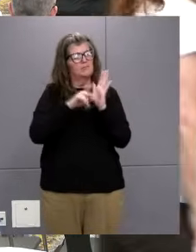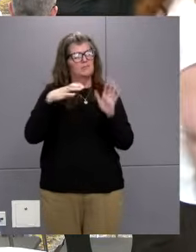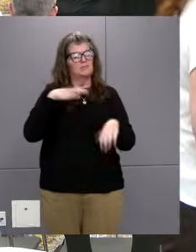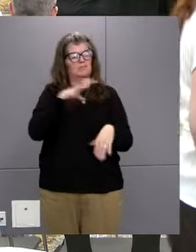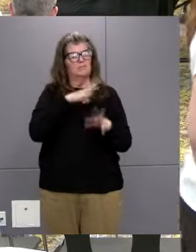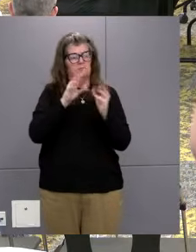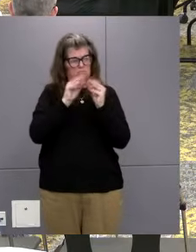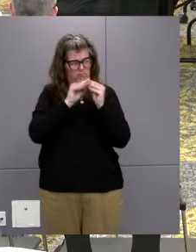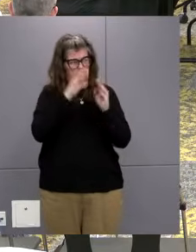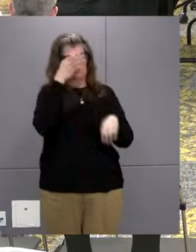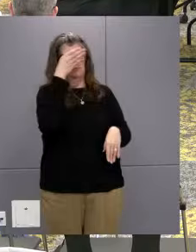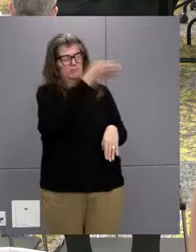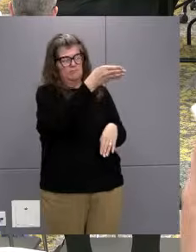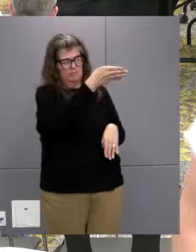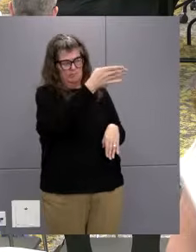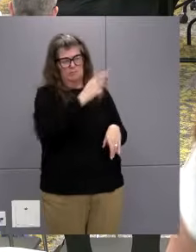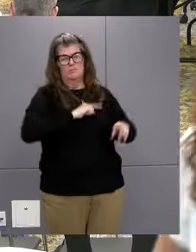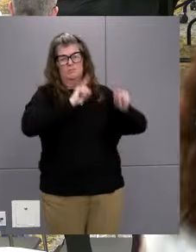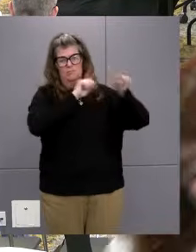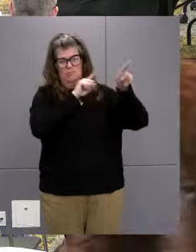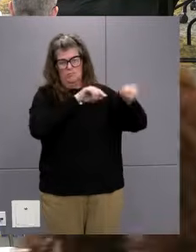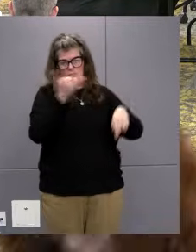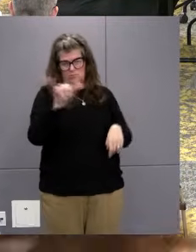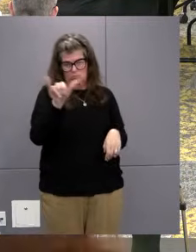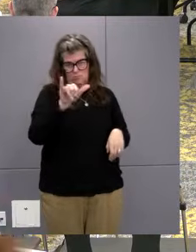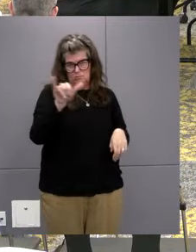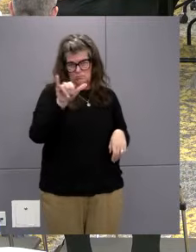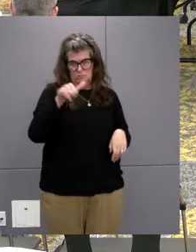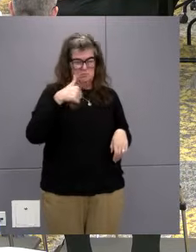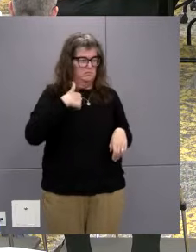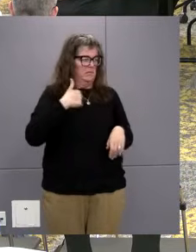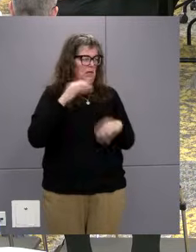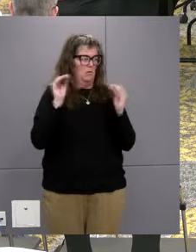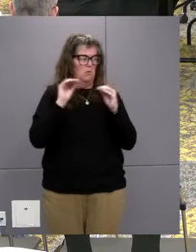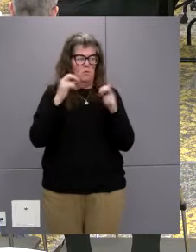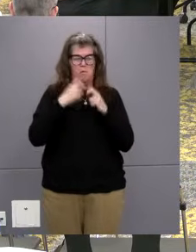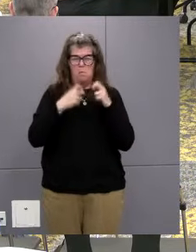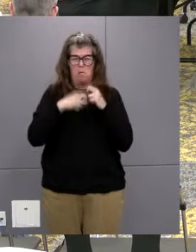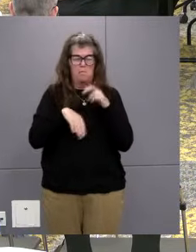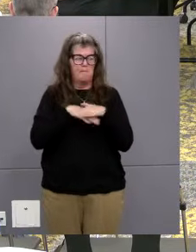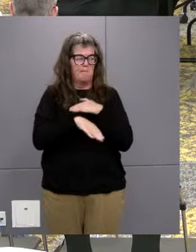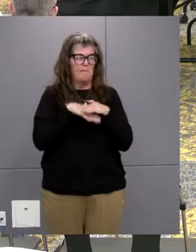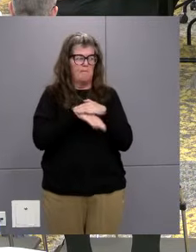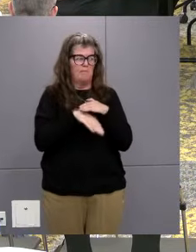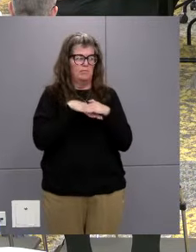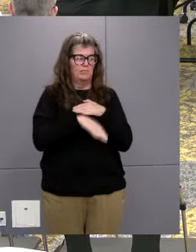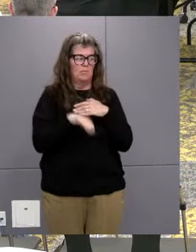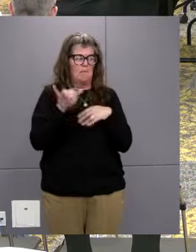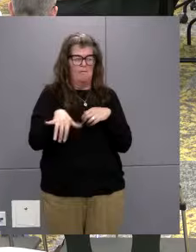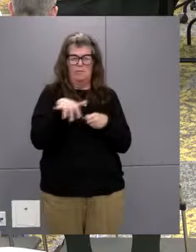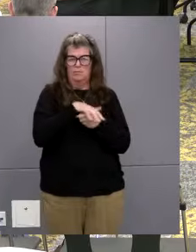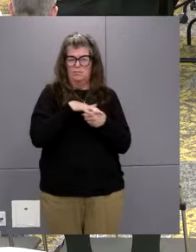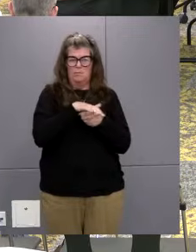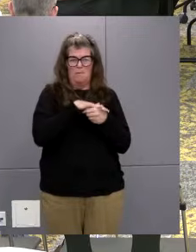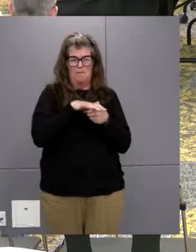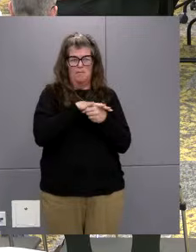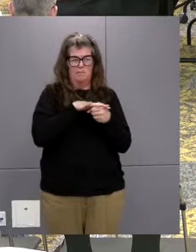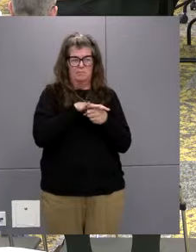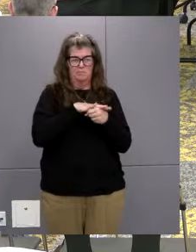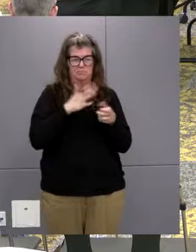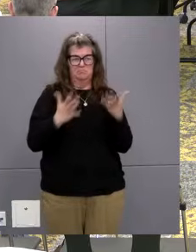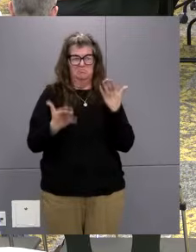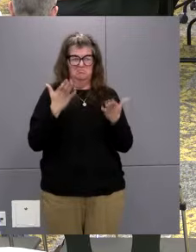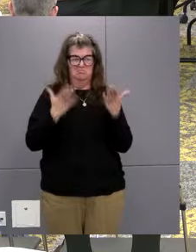are there. I attend them as well. I haven't had any trouble getting into the area, but I accept that